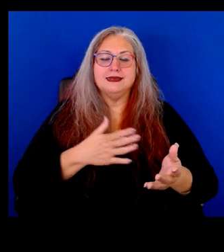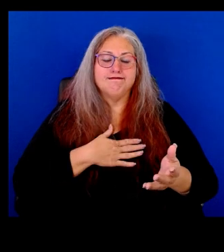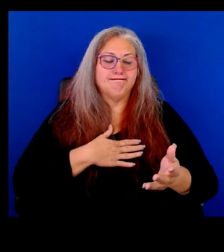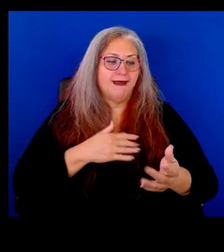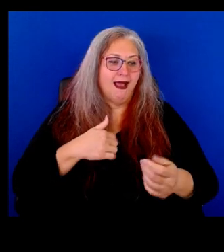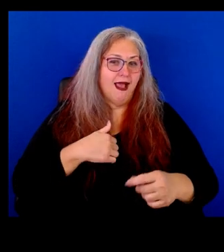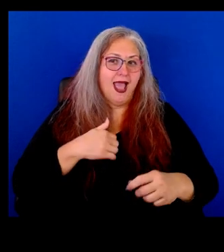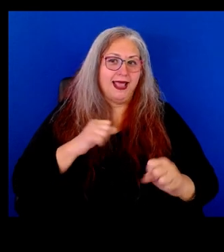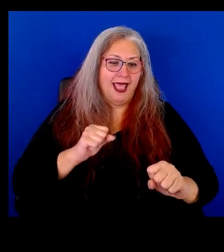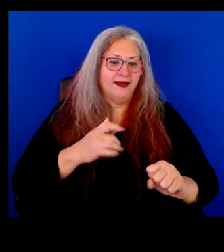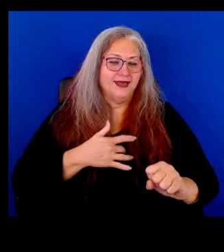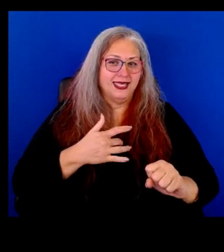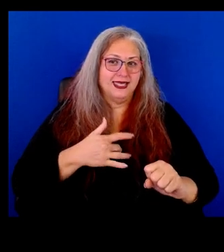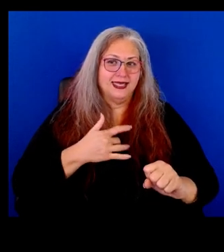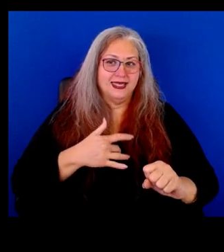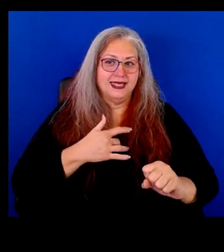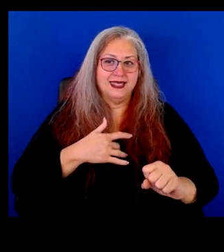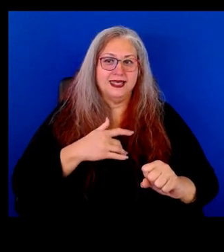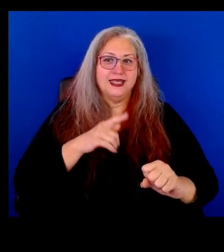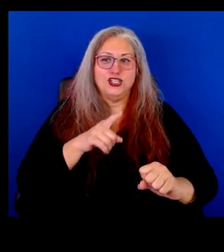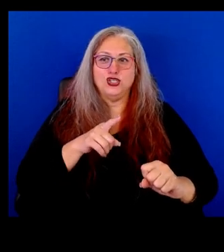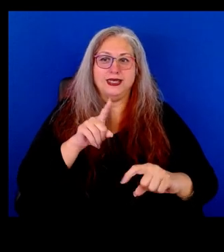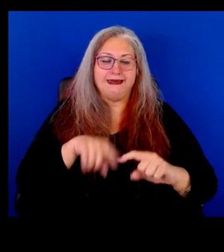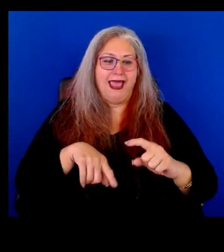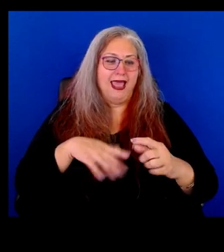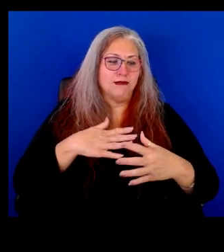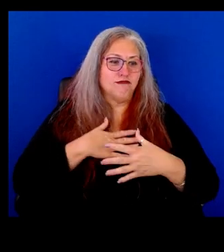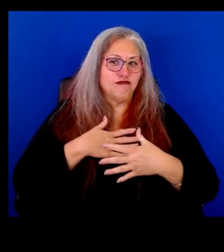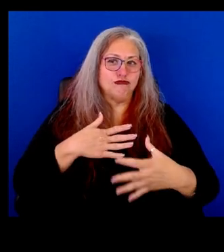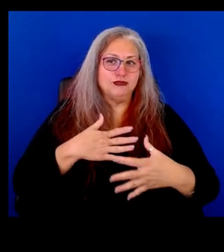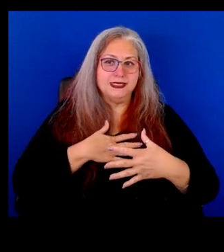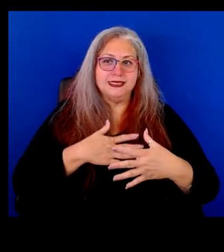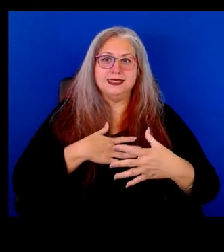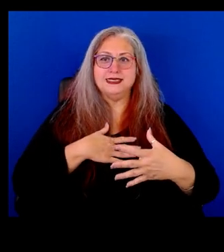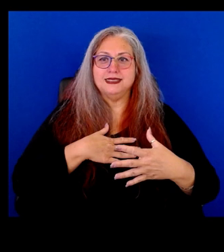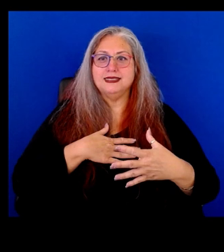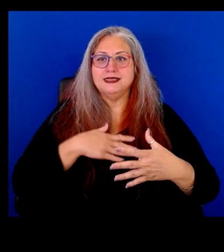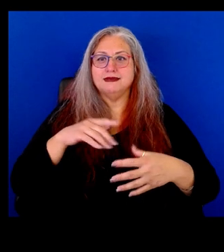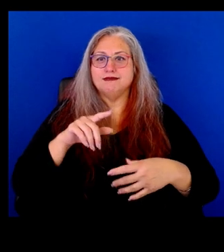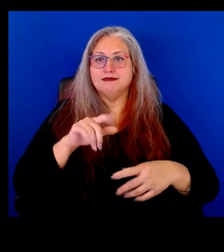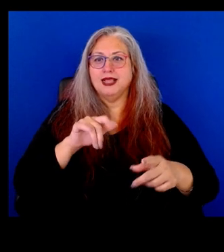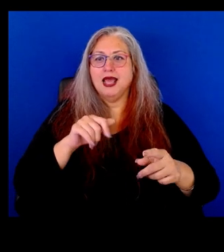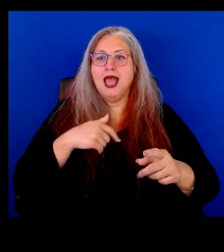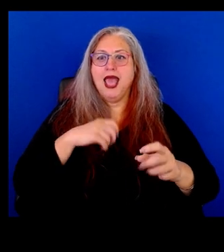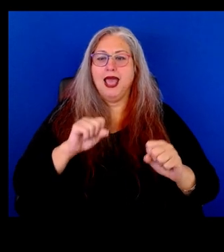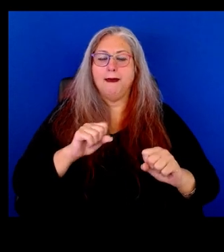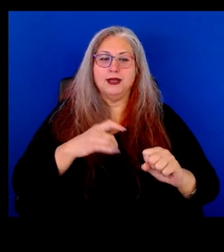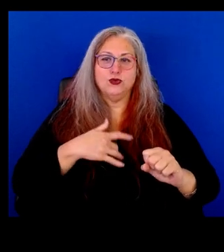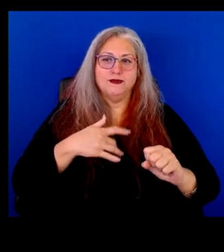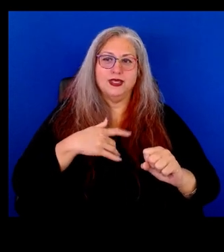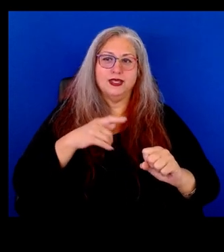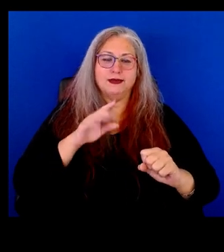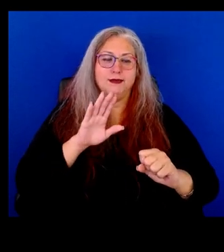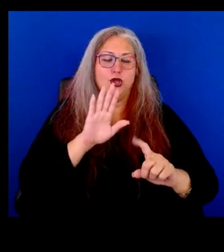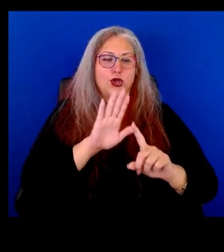I somehow could feel her inability to breathe, Leila. I could feel